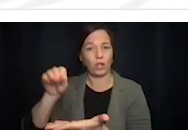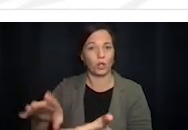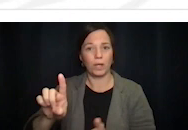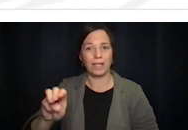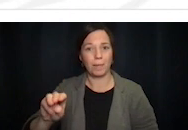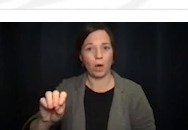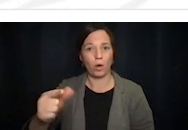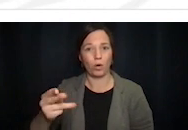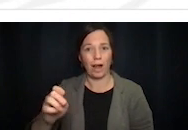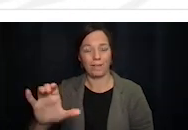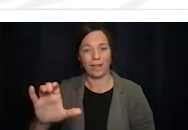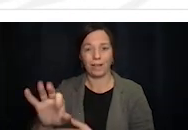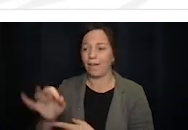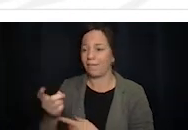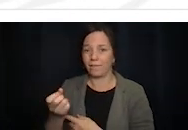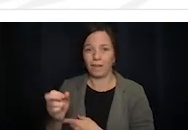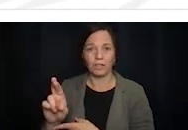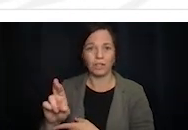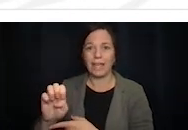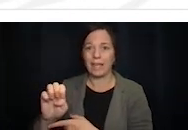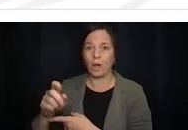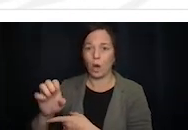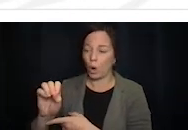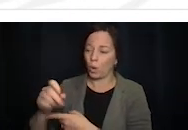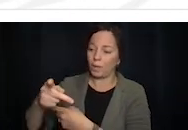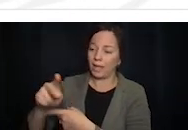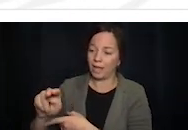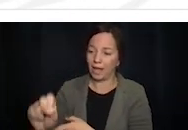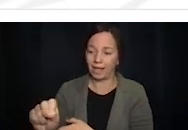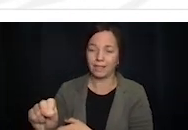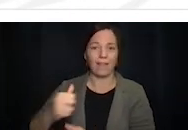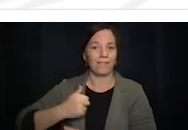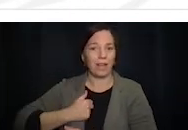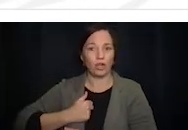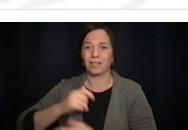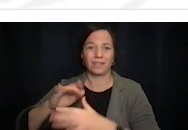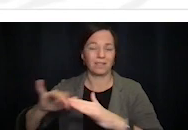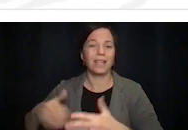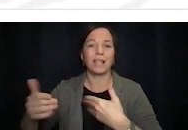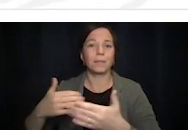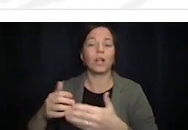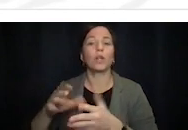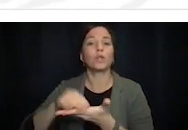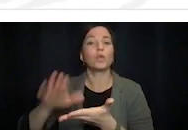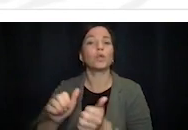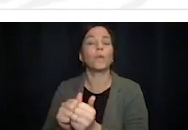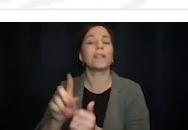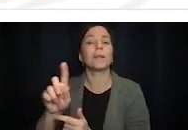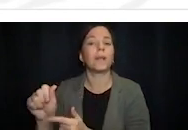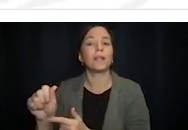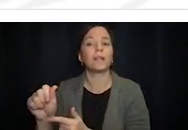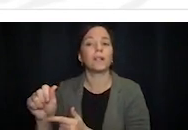terms of, we looked at foster youth, EOPNS, veterans, et cetera. It does not matter our students with disabilities. We disaggregated that